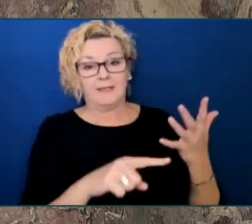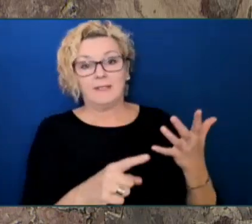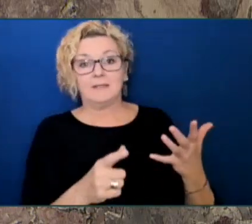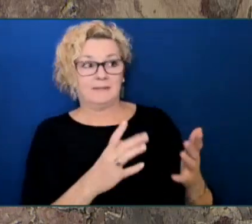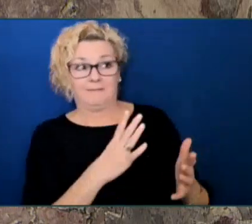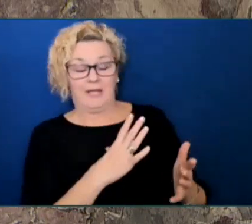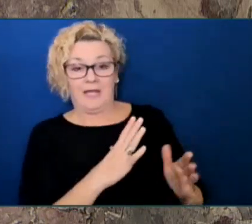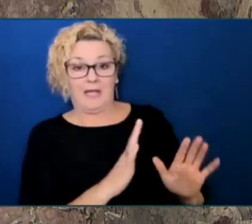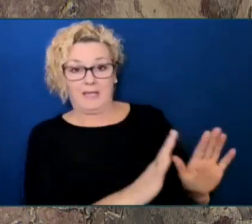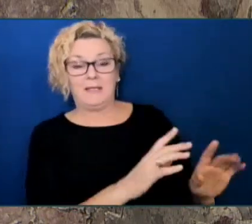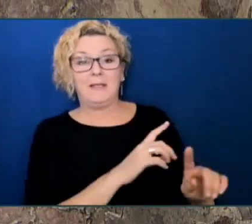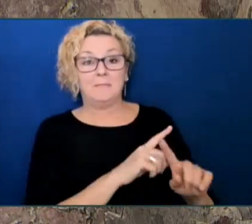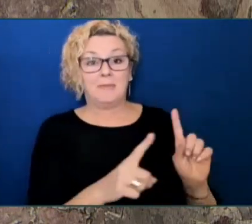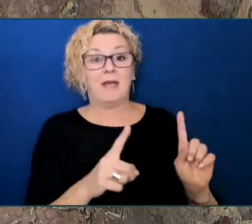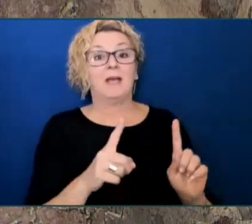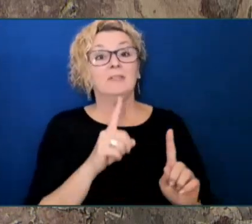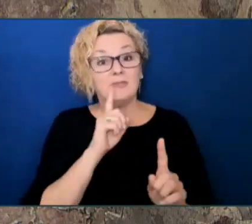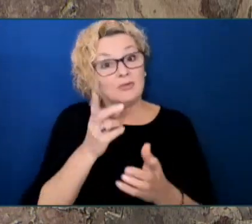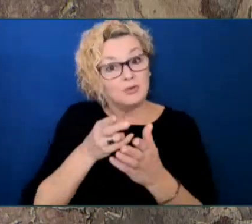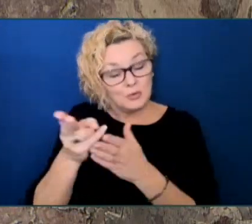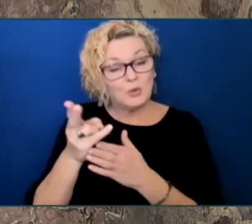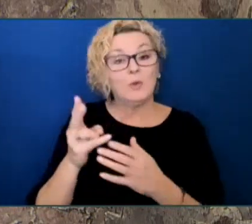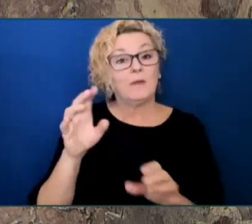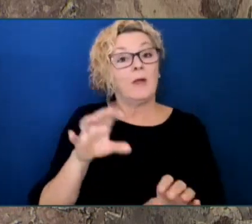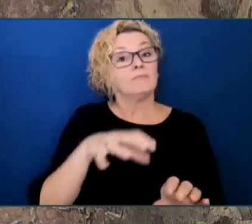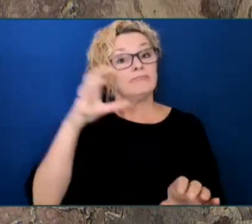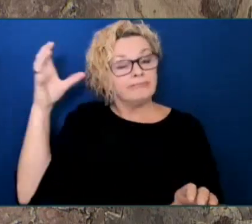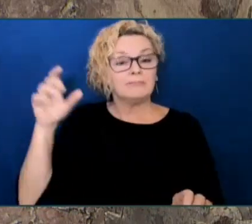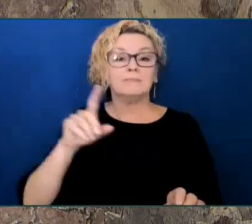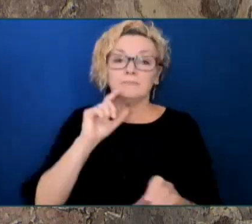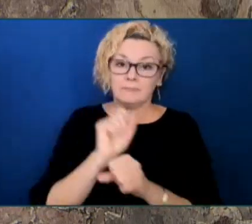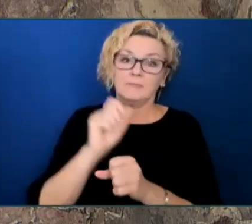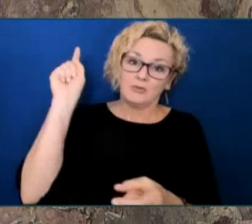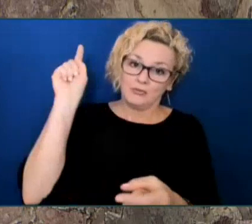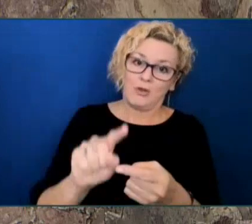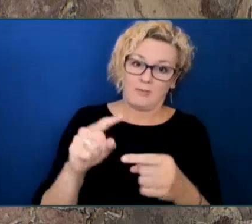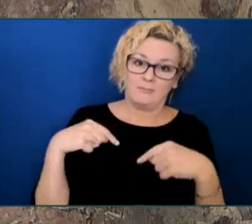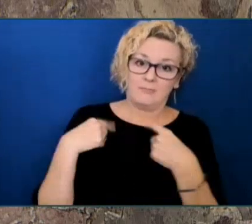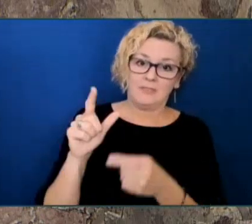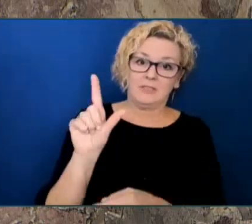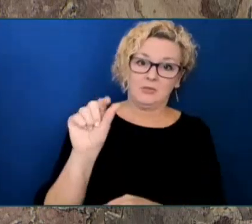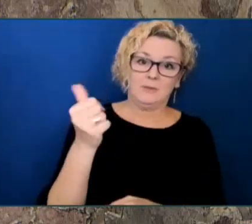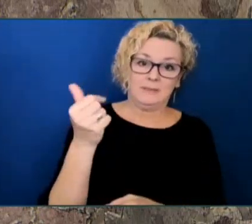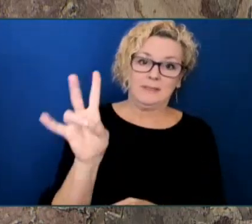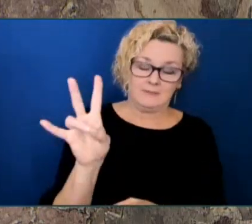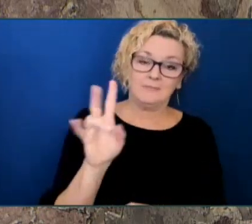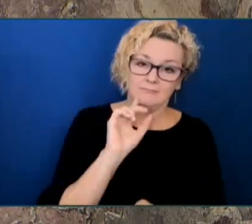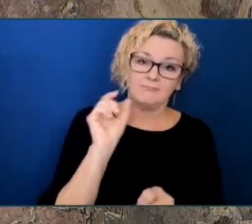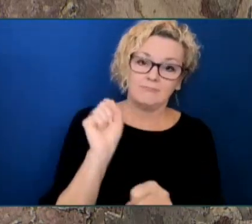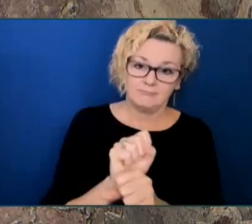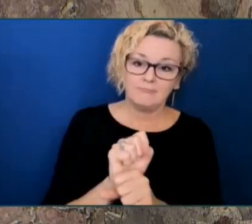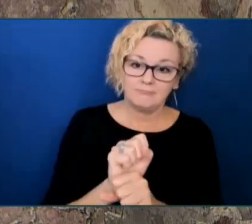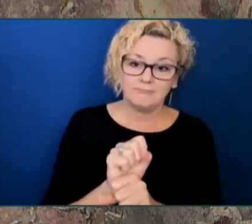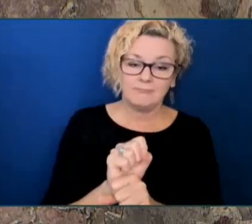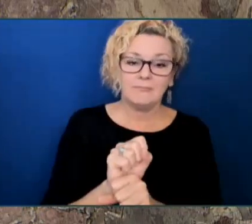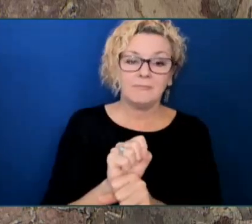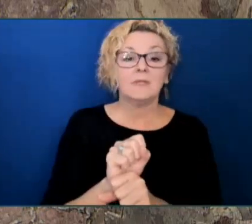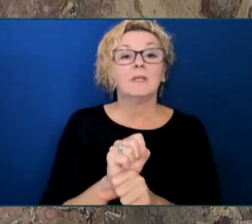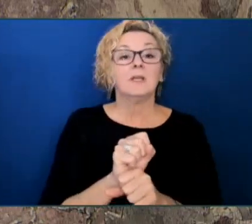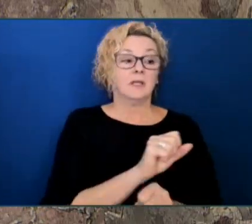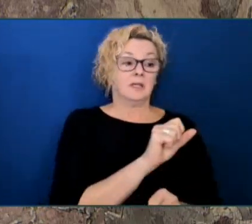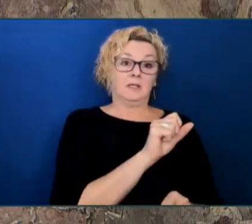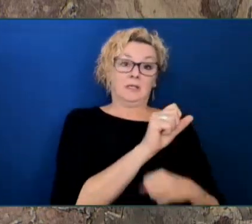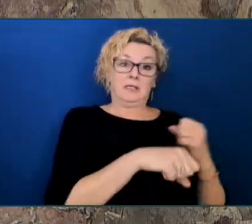actual terms and on a per capita basis since 2017, and they went up between